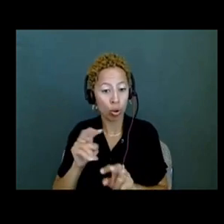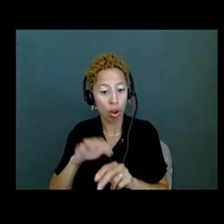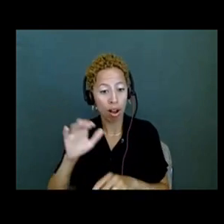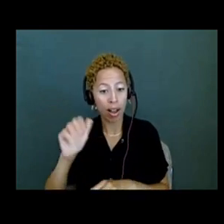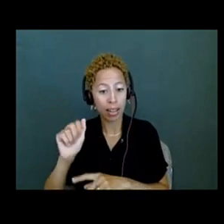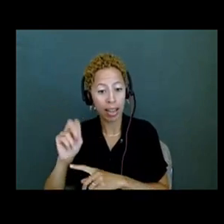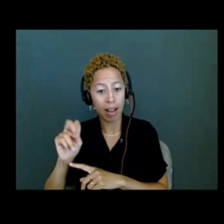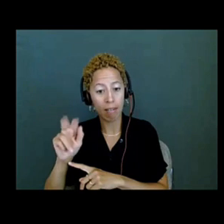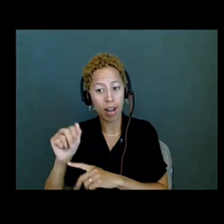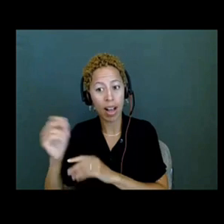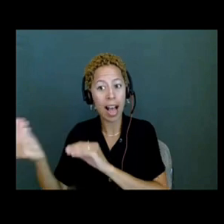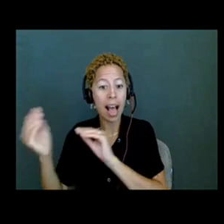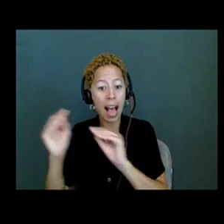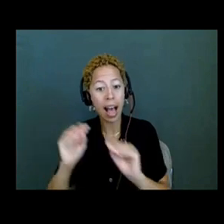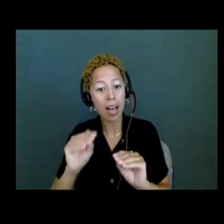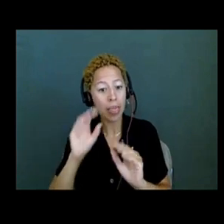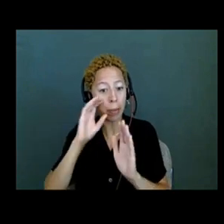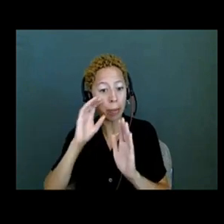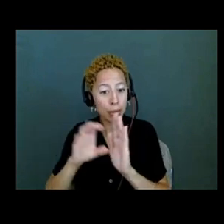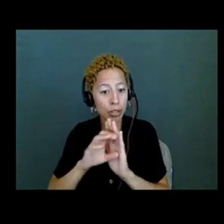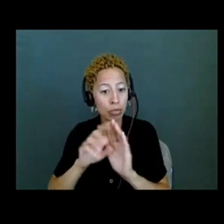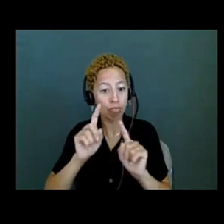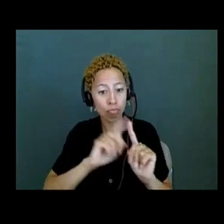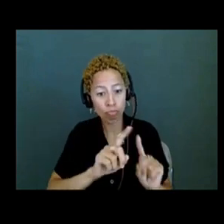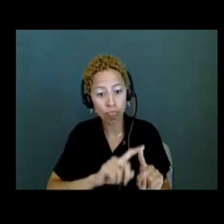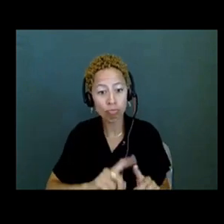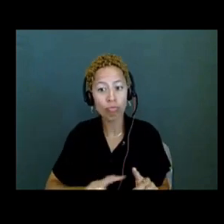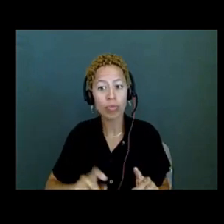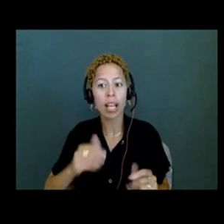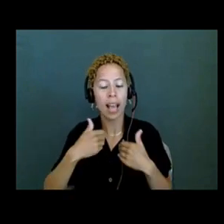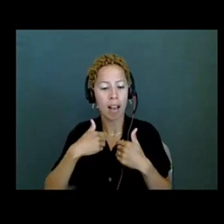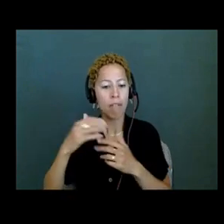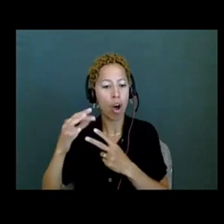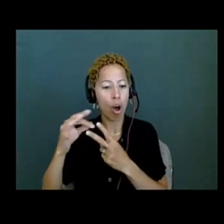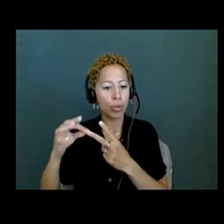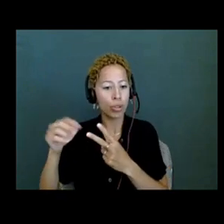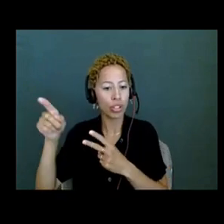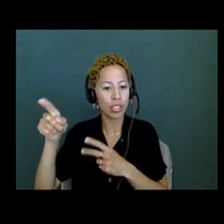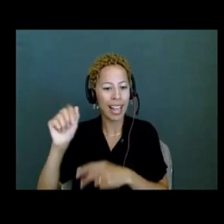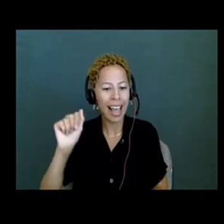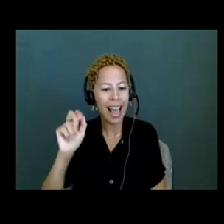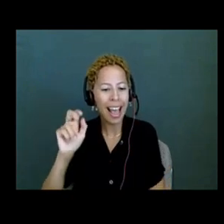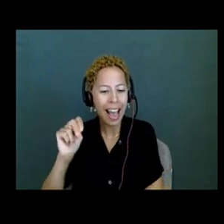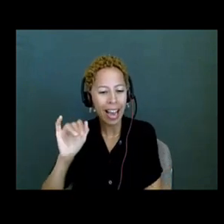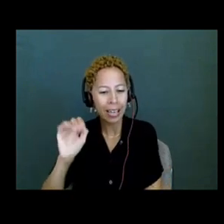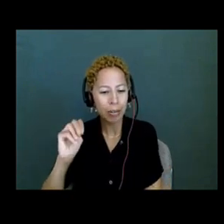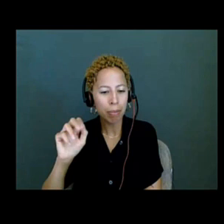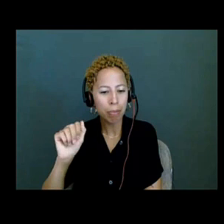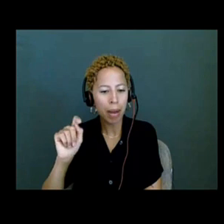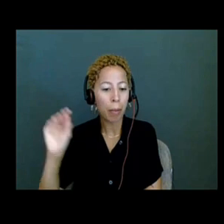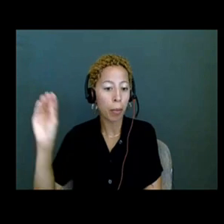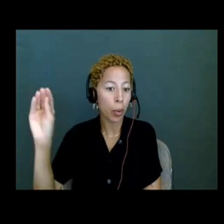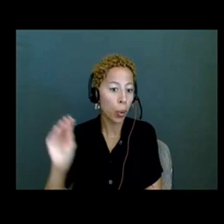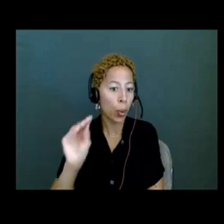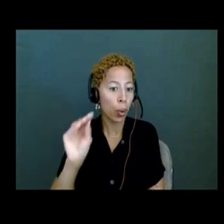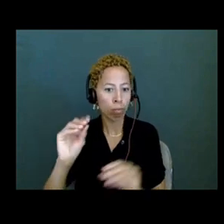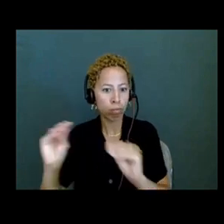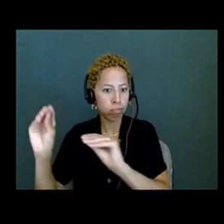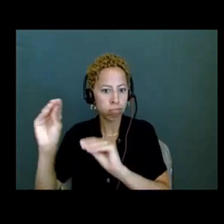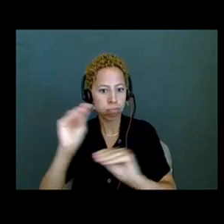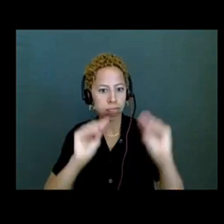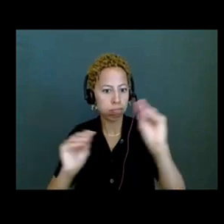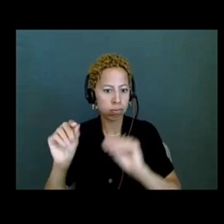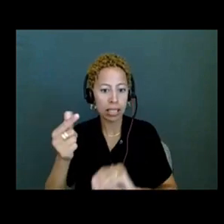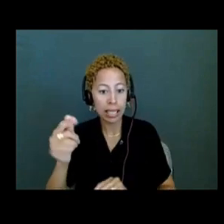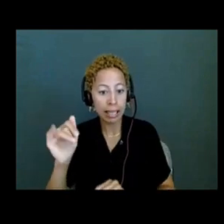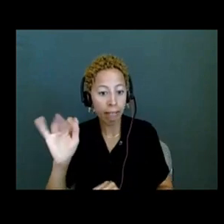in the graphics, the images and everything, there was even an option to animate. So you could have things flying in, things moving. You can create GIFs from it.